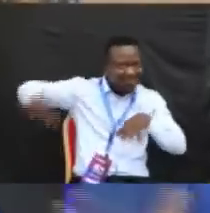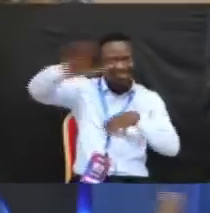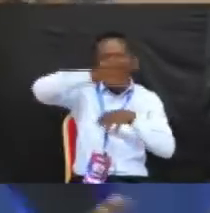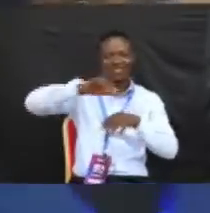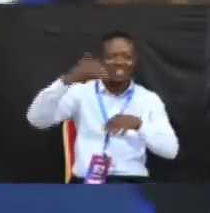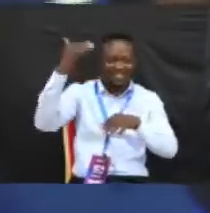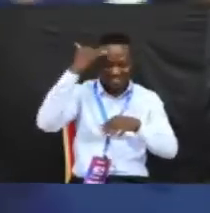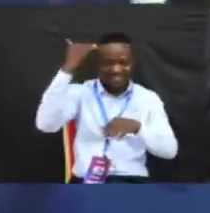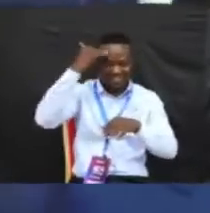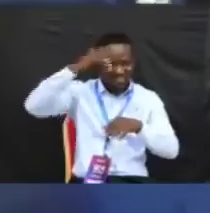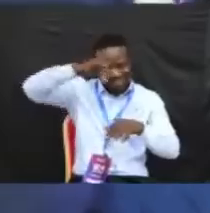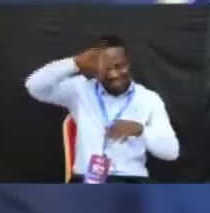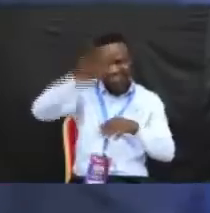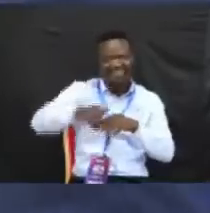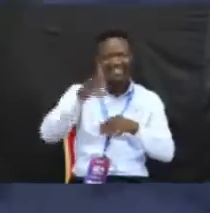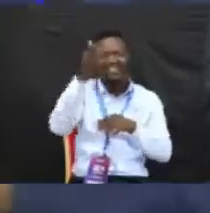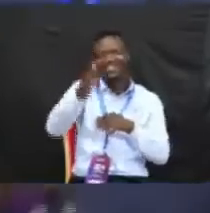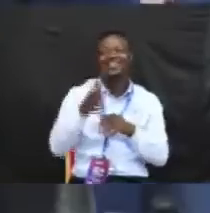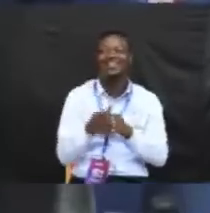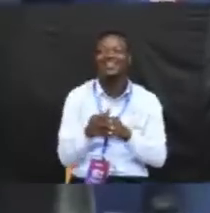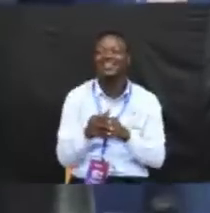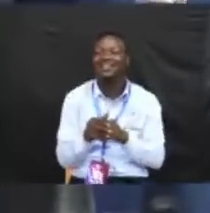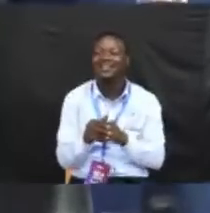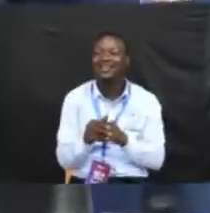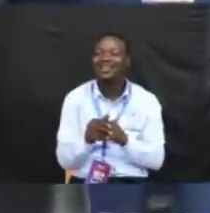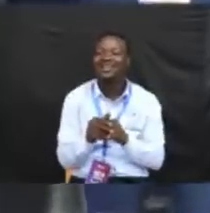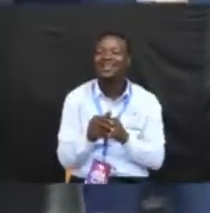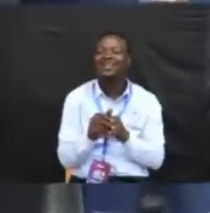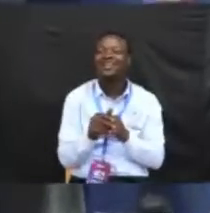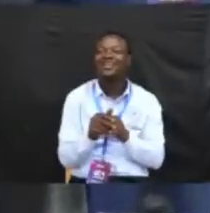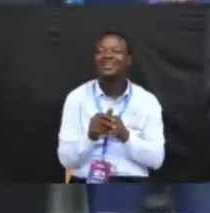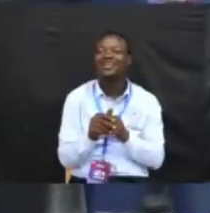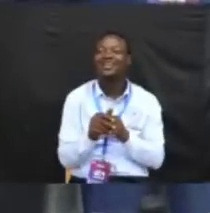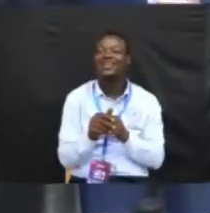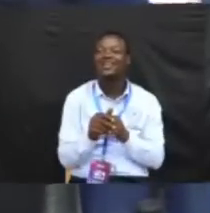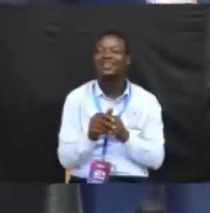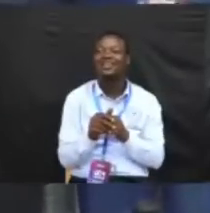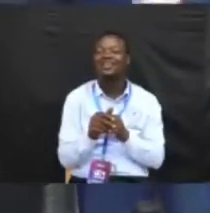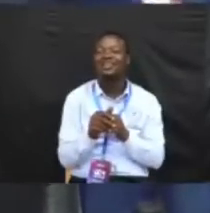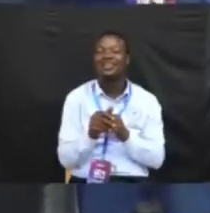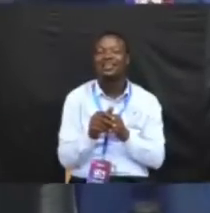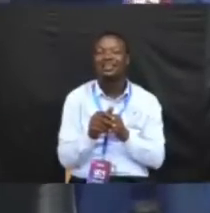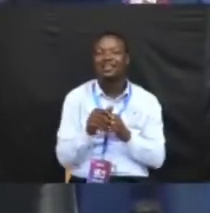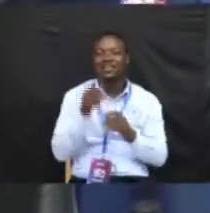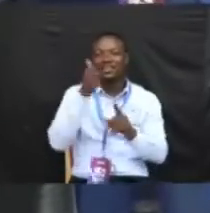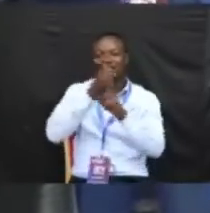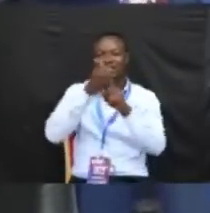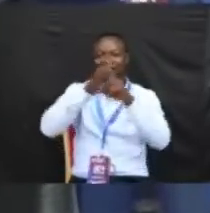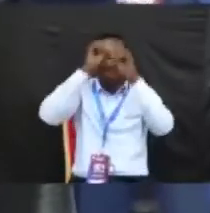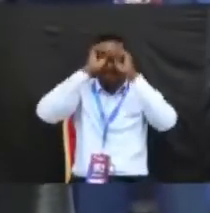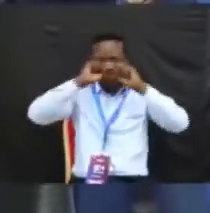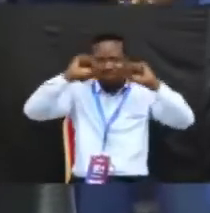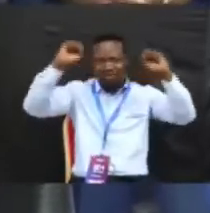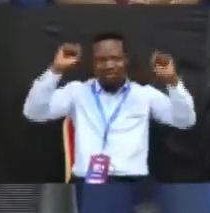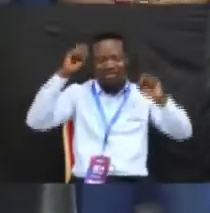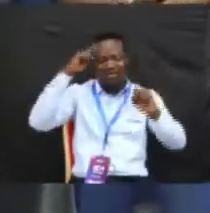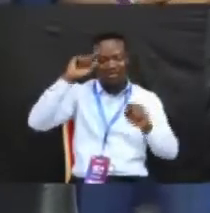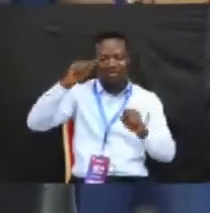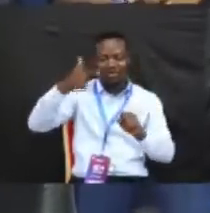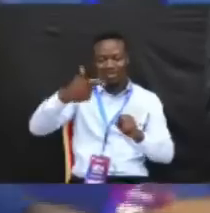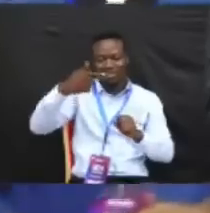a member member of empowered 21 global council and the president of